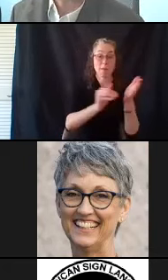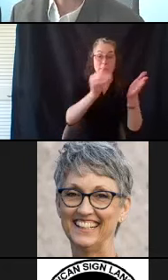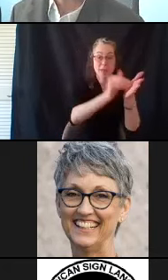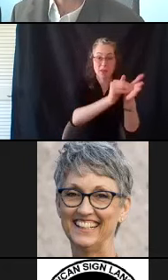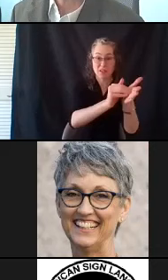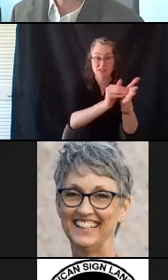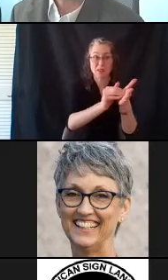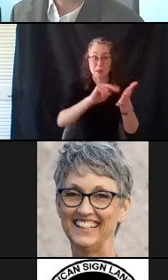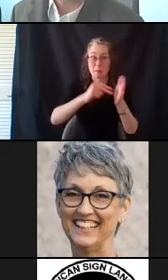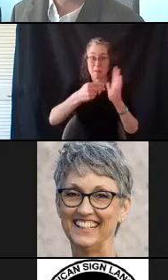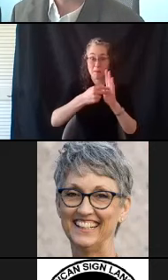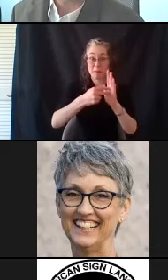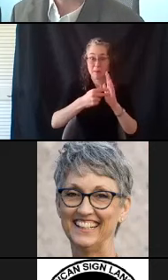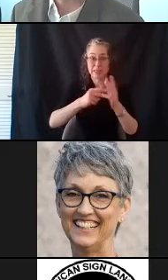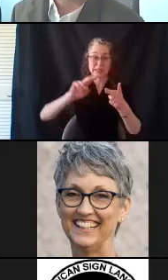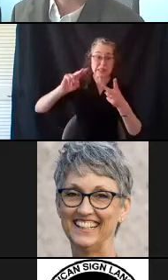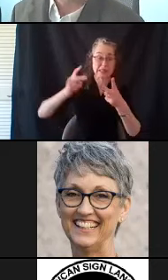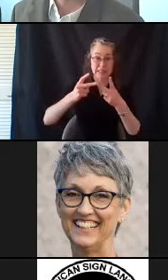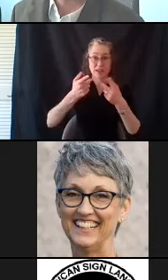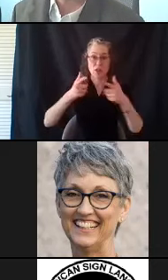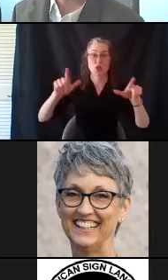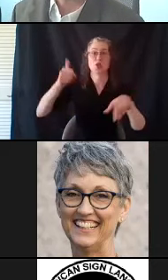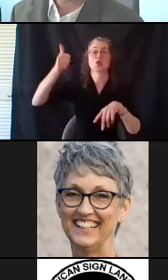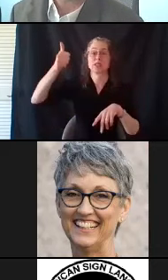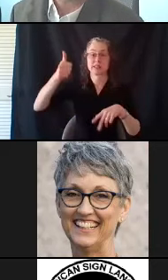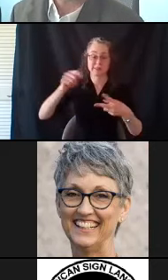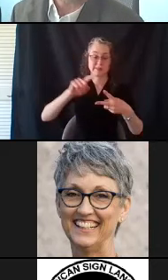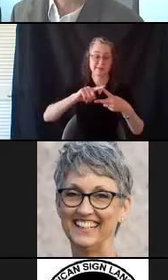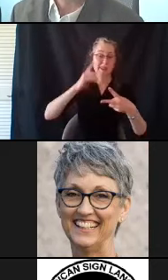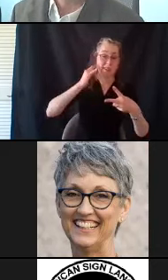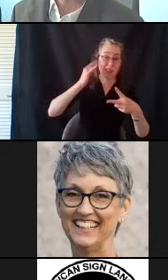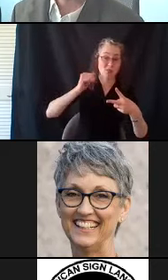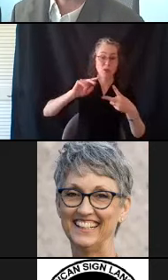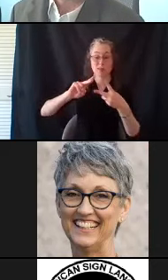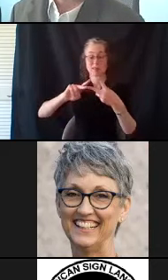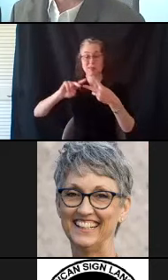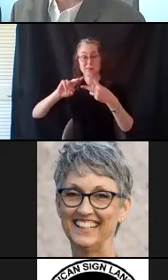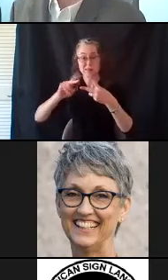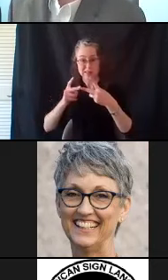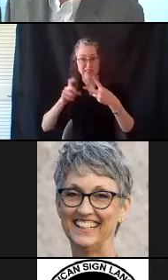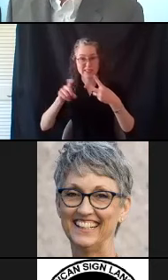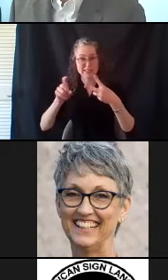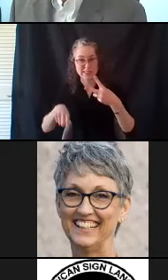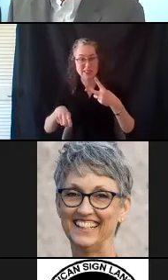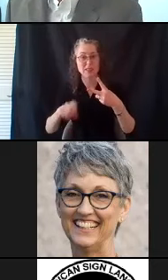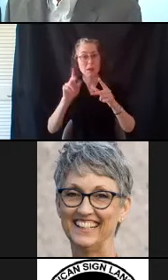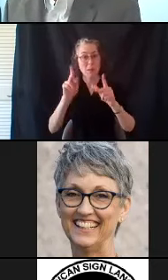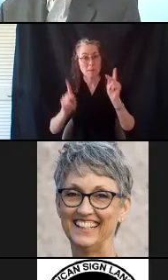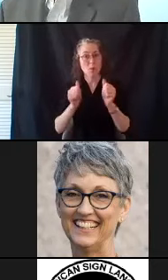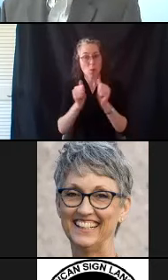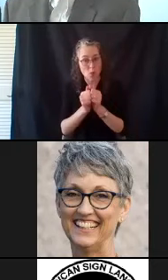second largest in the United States behind California, as far as hard numbers of folks with